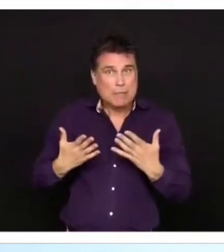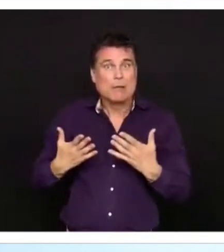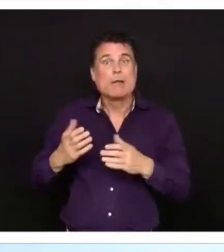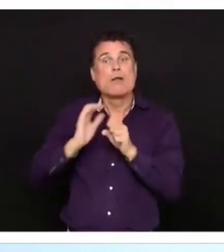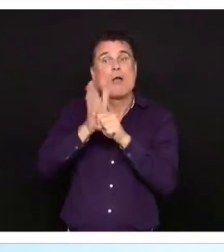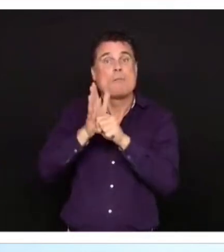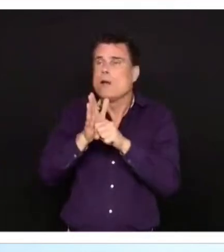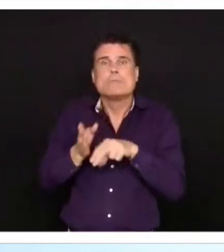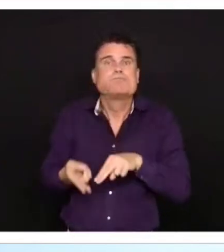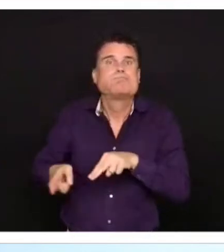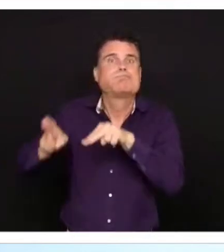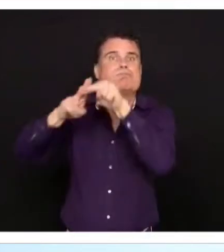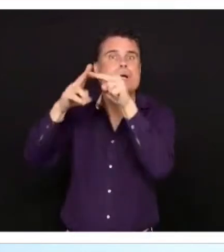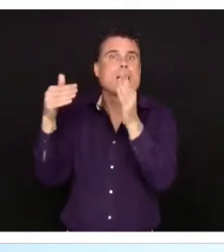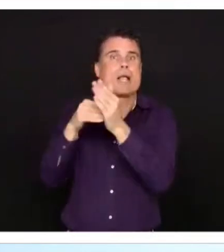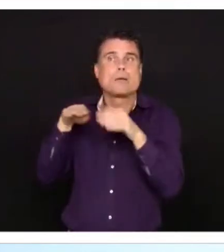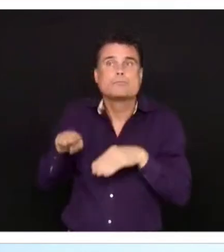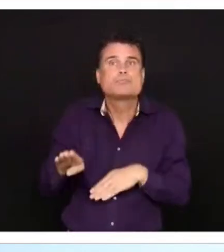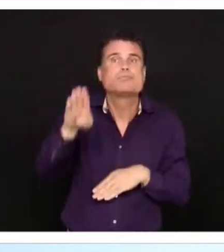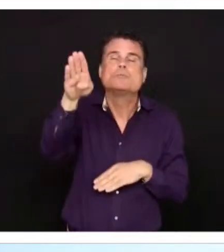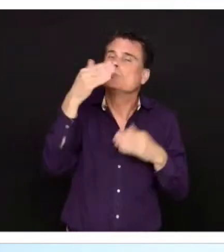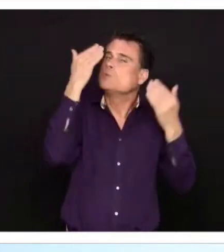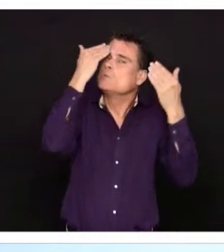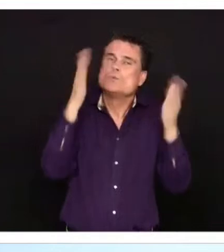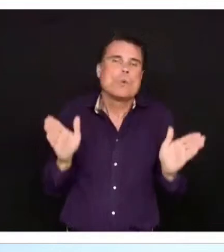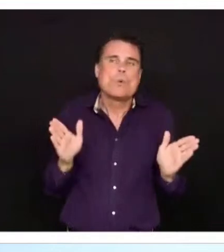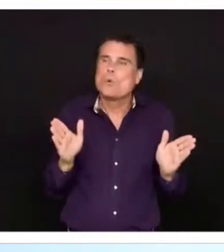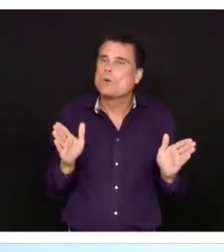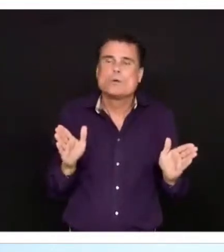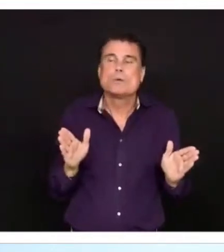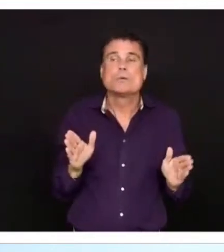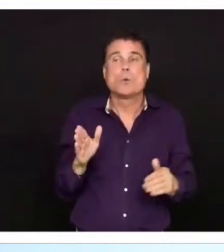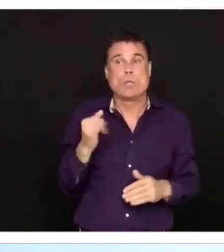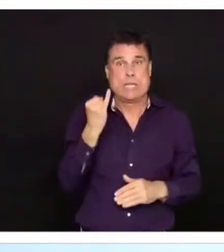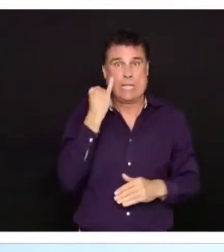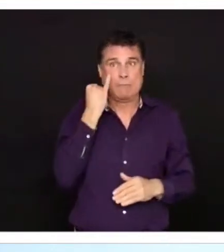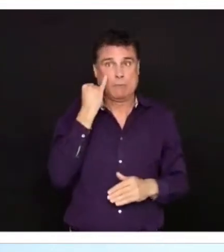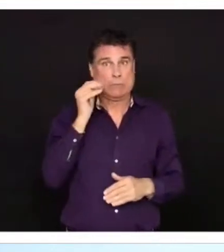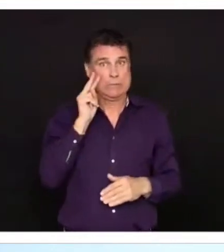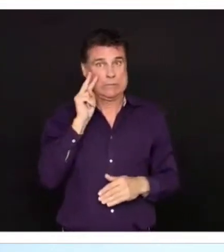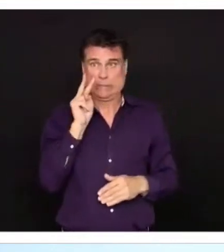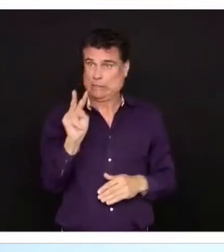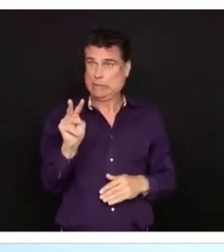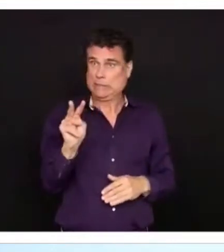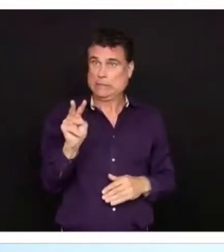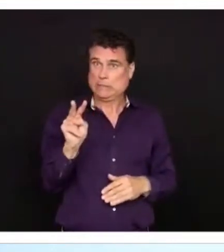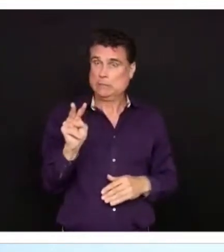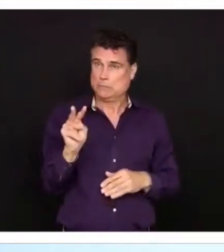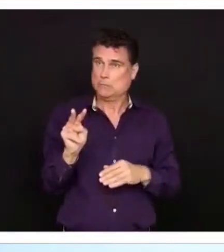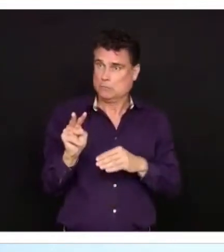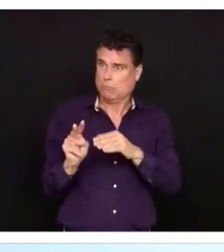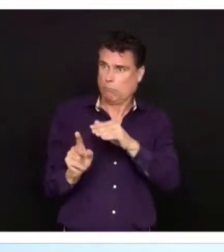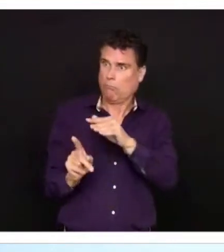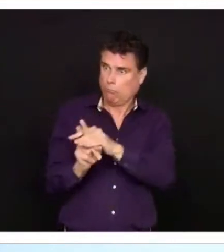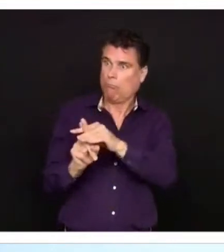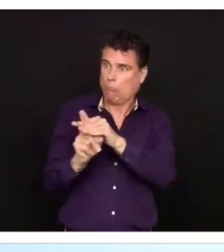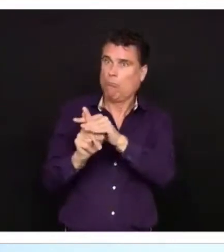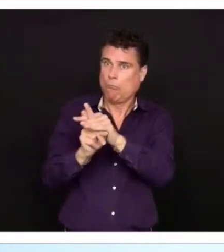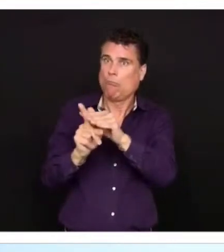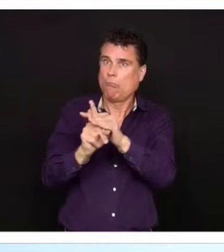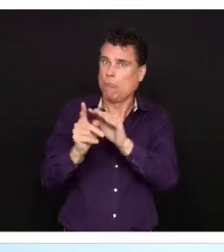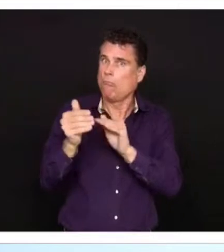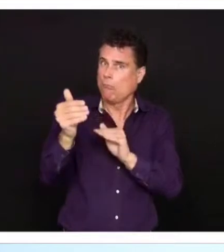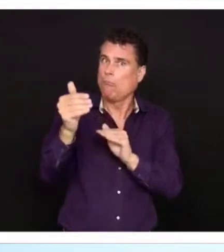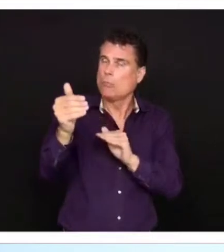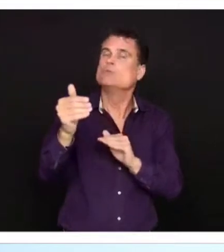increases in transmission in our community, making sure we have the surge capacity within our healthcare system to be able to manage that